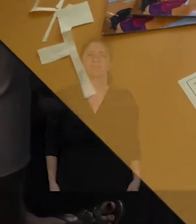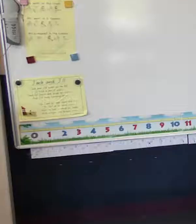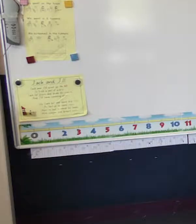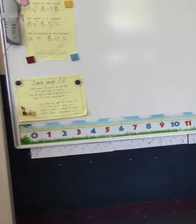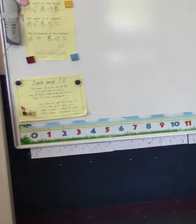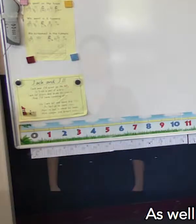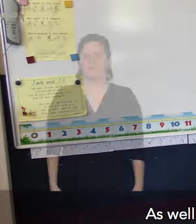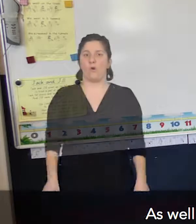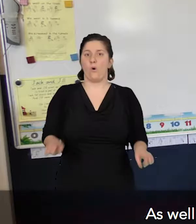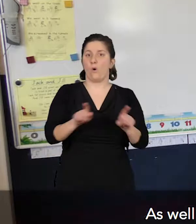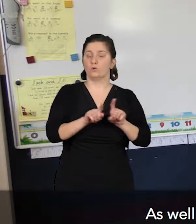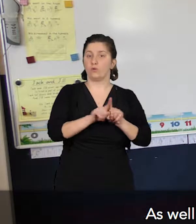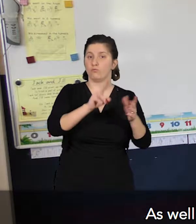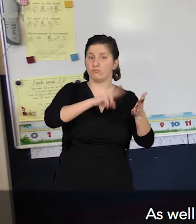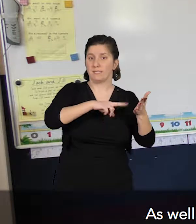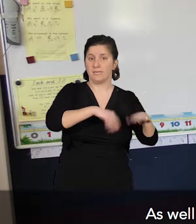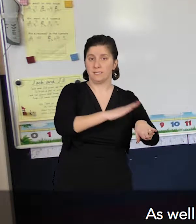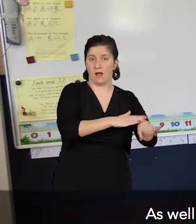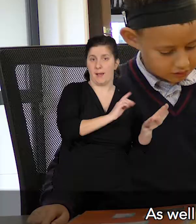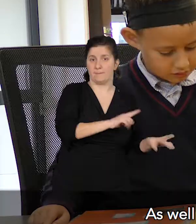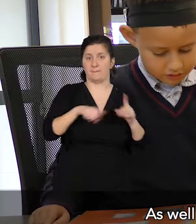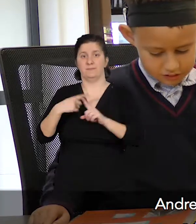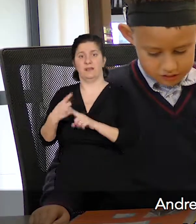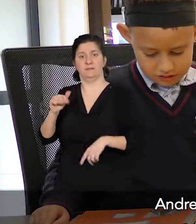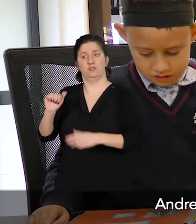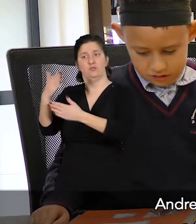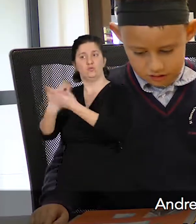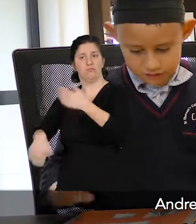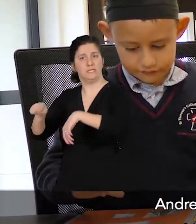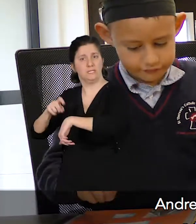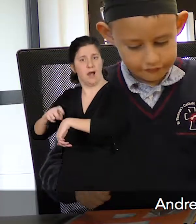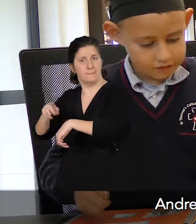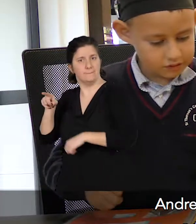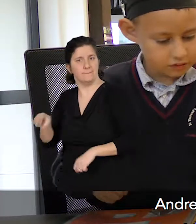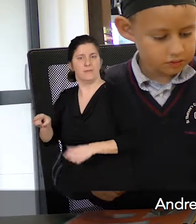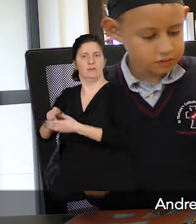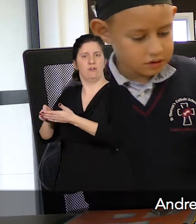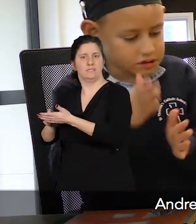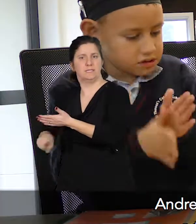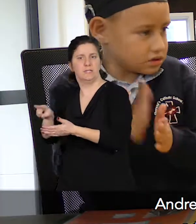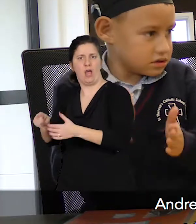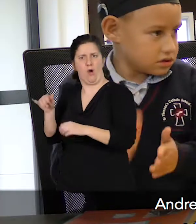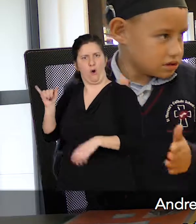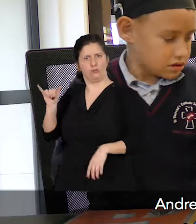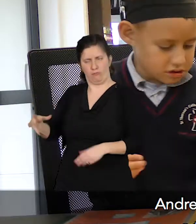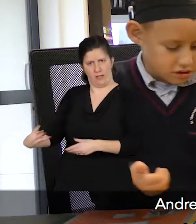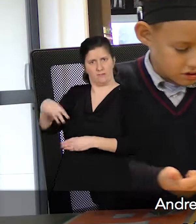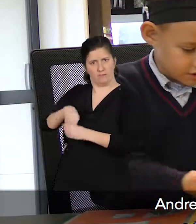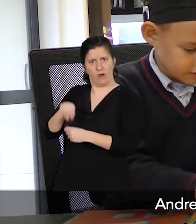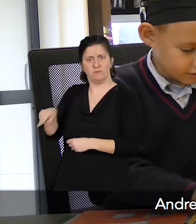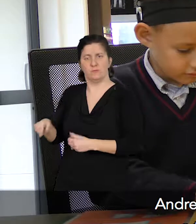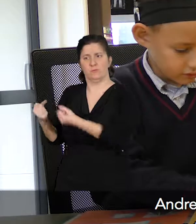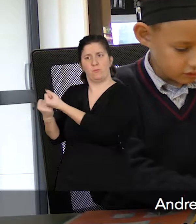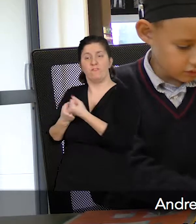skills. So as well as reading, we do story writing, and Andre participates in that with the support of a teacher aide who can